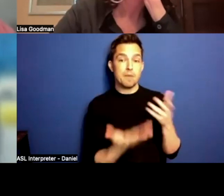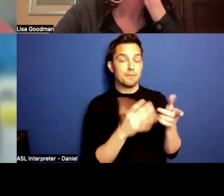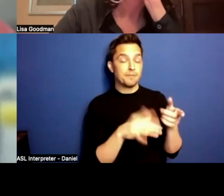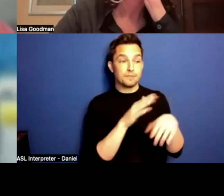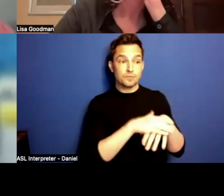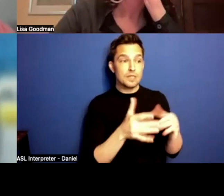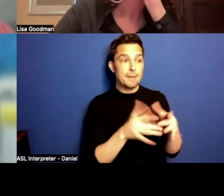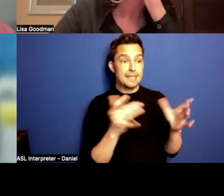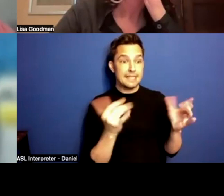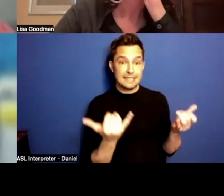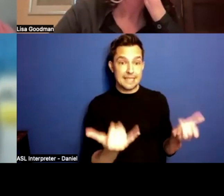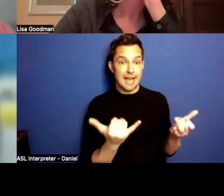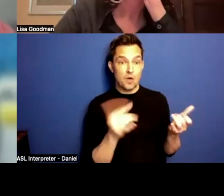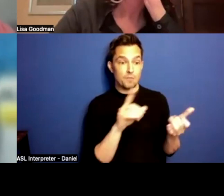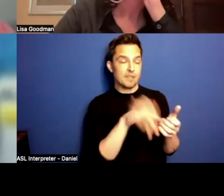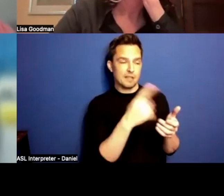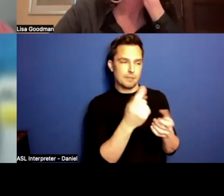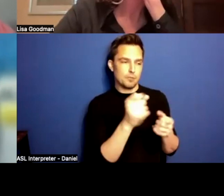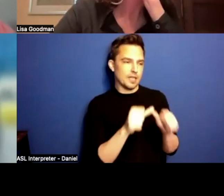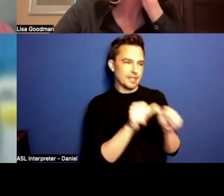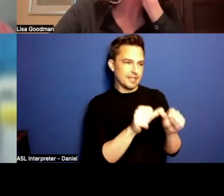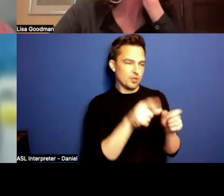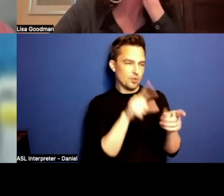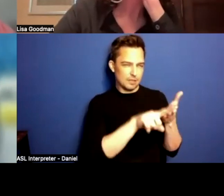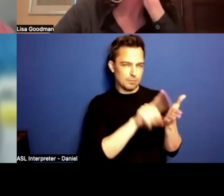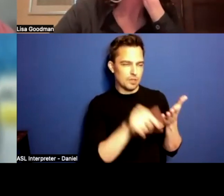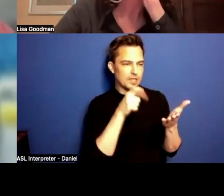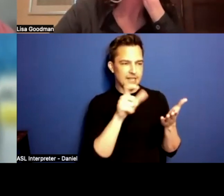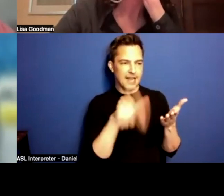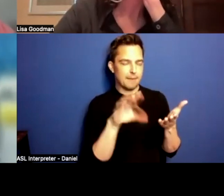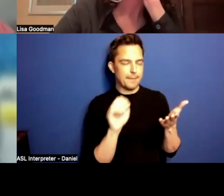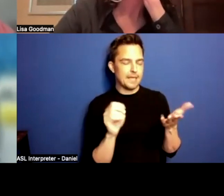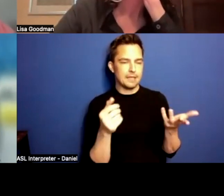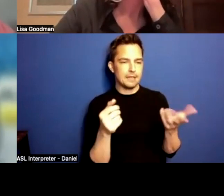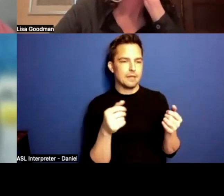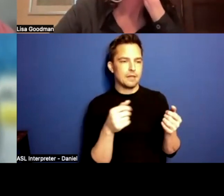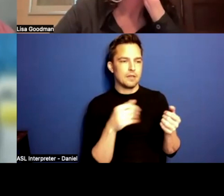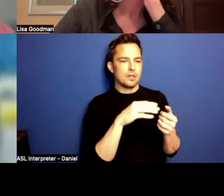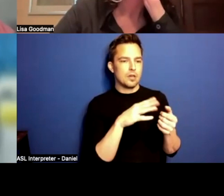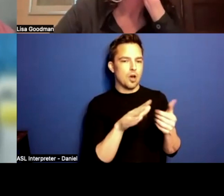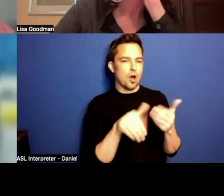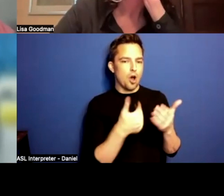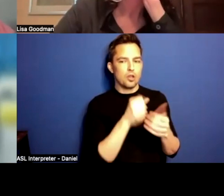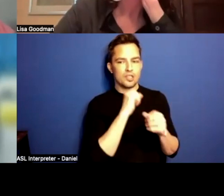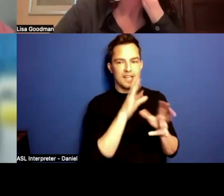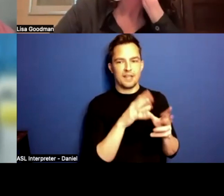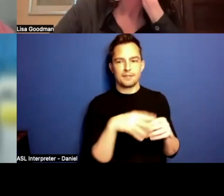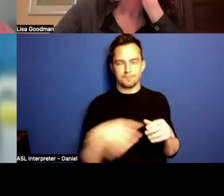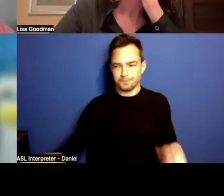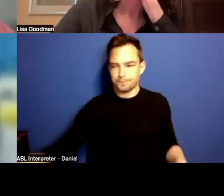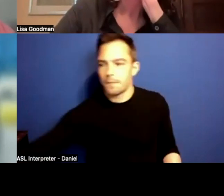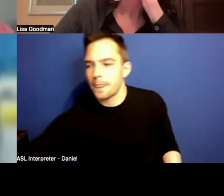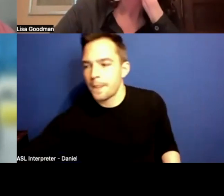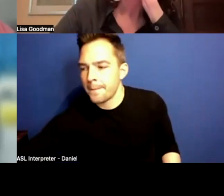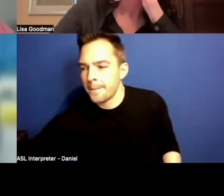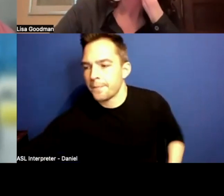plate now? And it's something that you can continue to explore. It doesn't have to be all or never. And I think that's the beautiful thing about the community, that